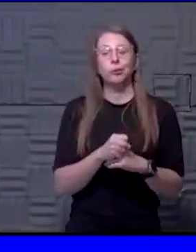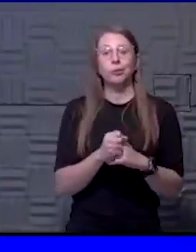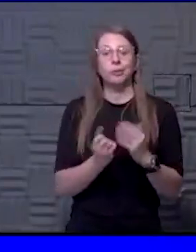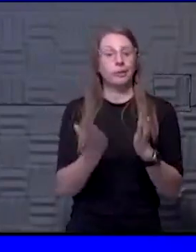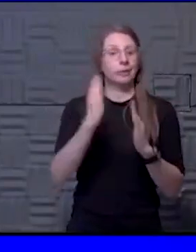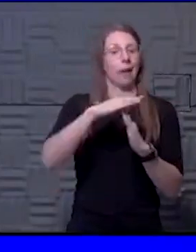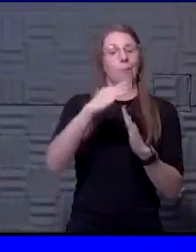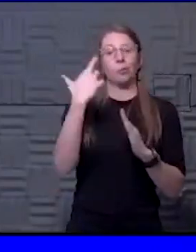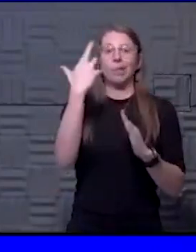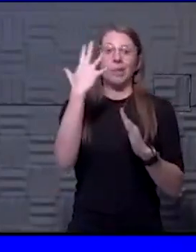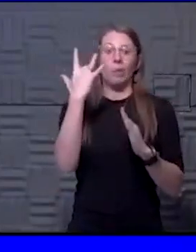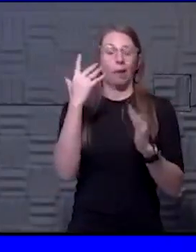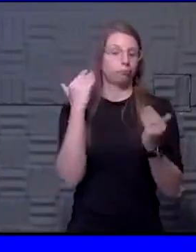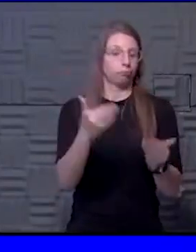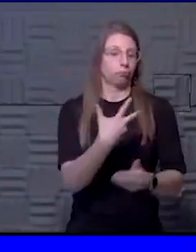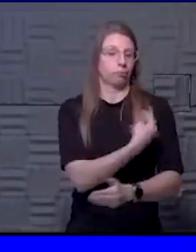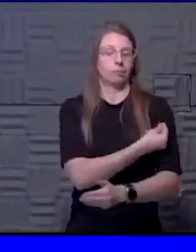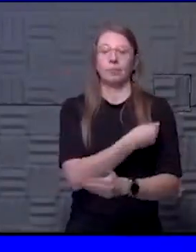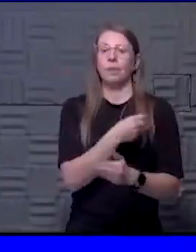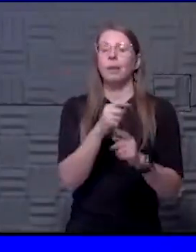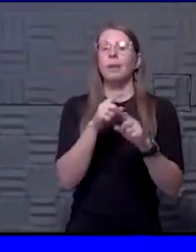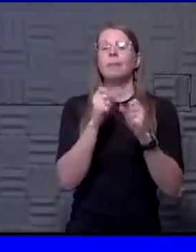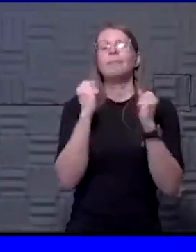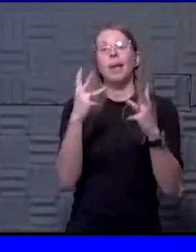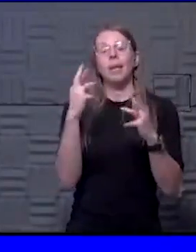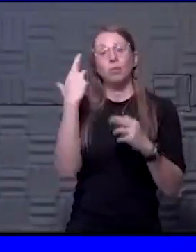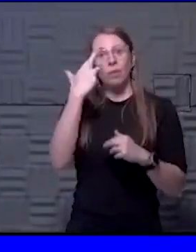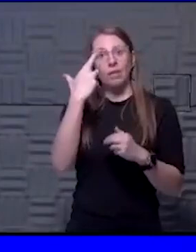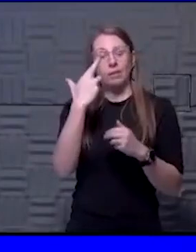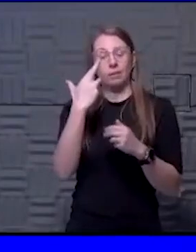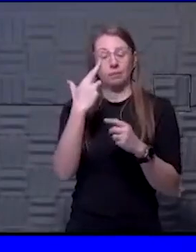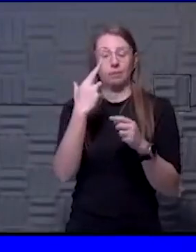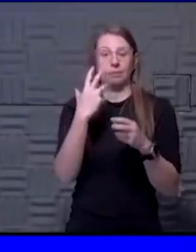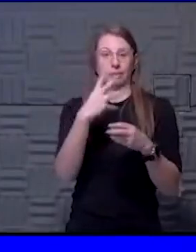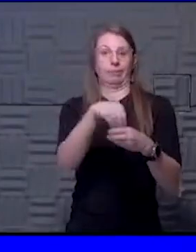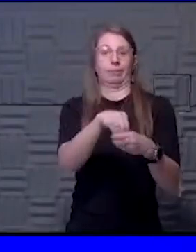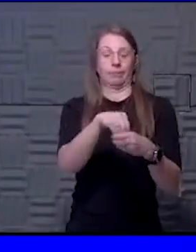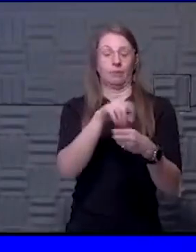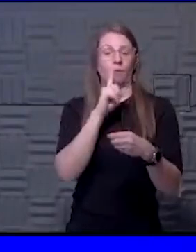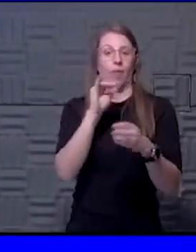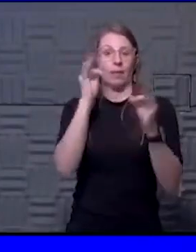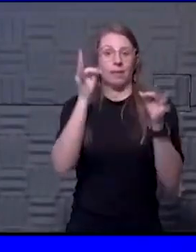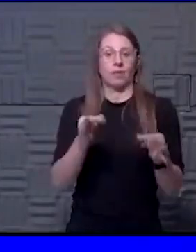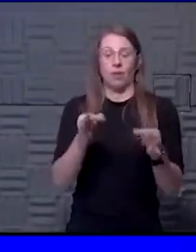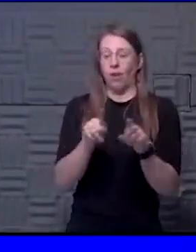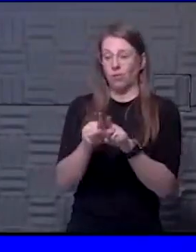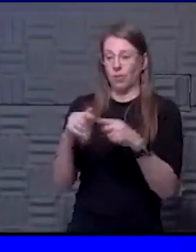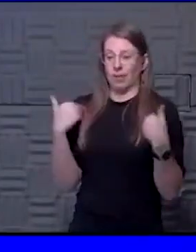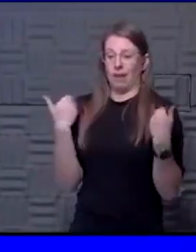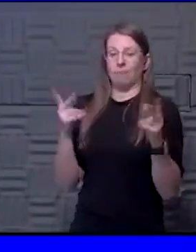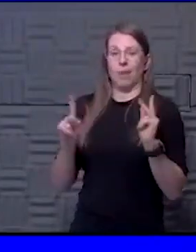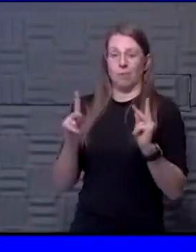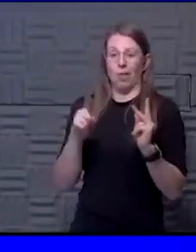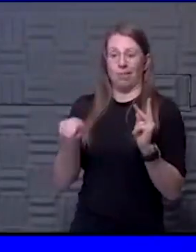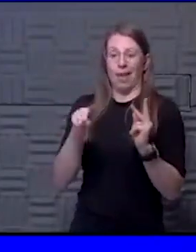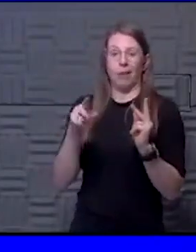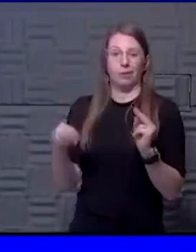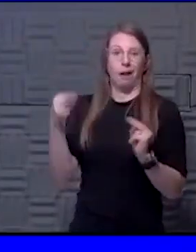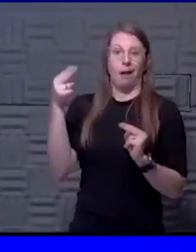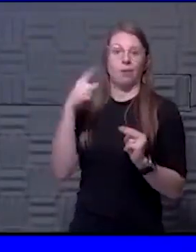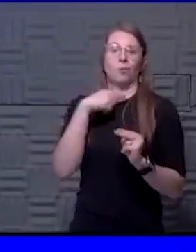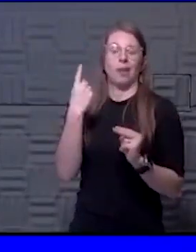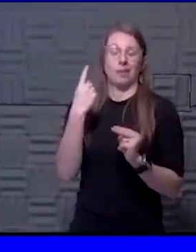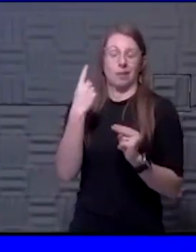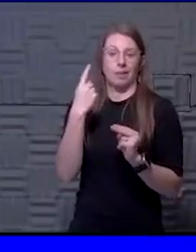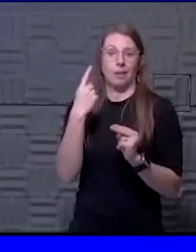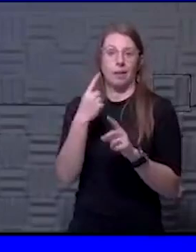biggest difference. There's a lot of factors that go into it, and even young people with severe medical conditions are really at high risk for